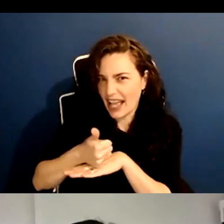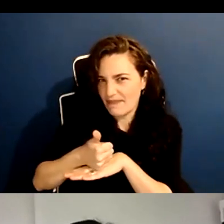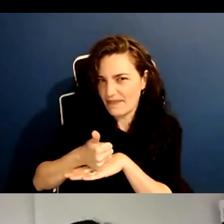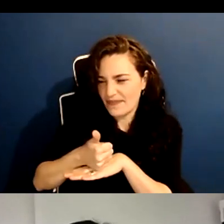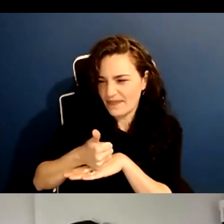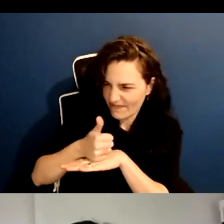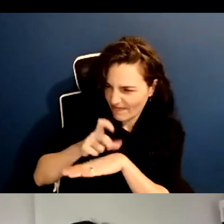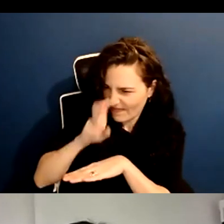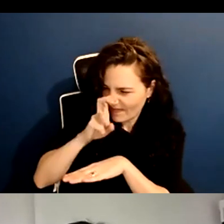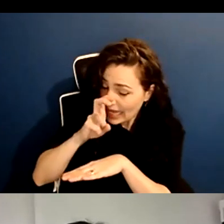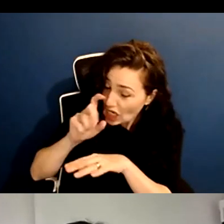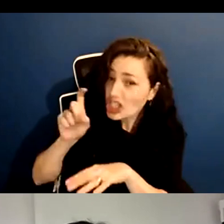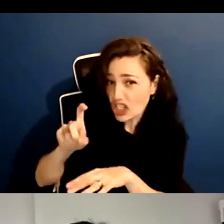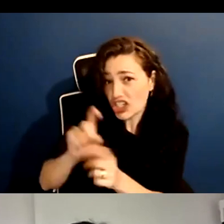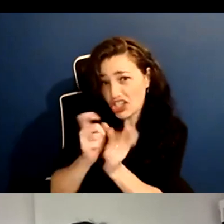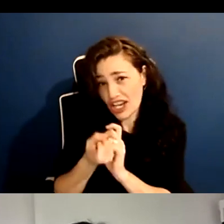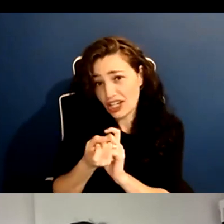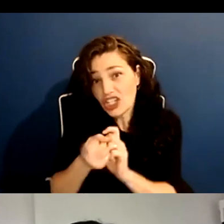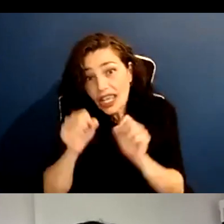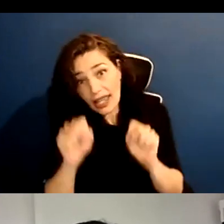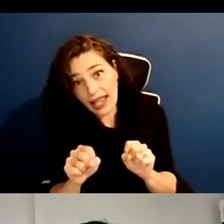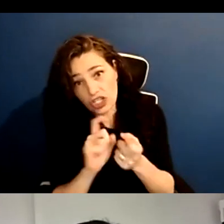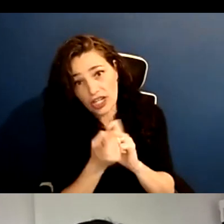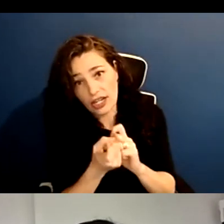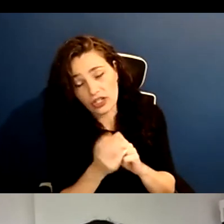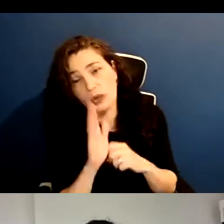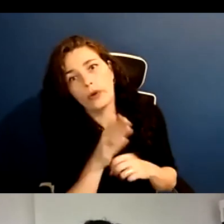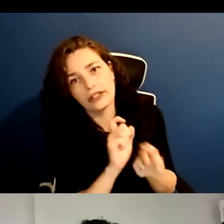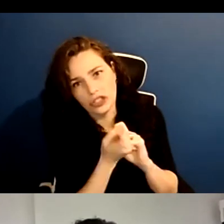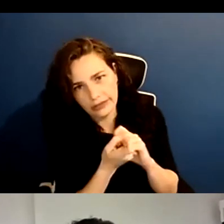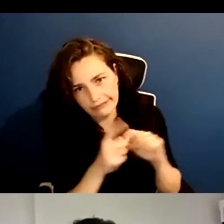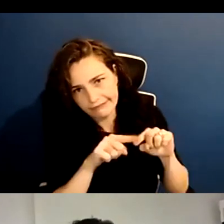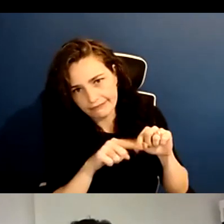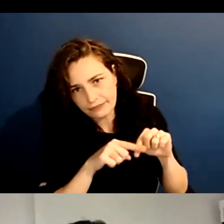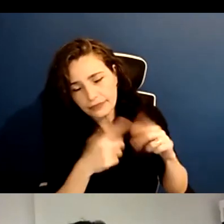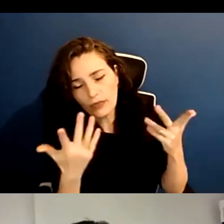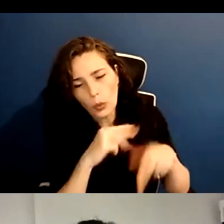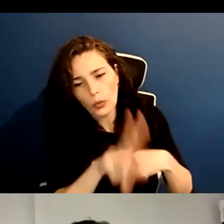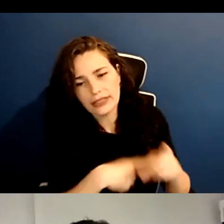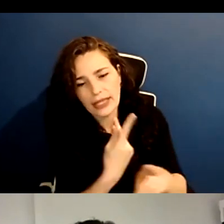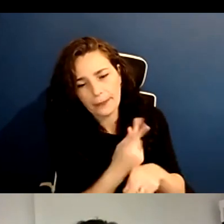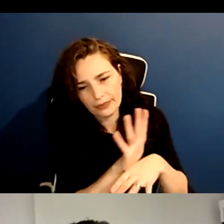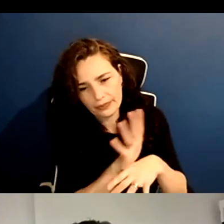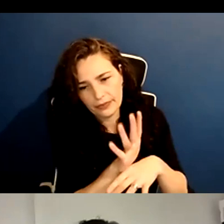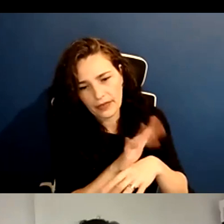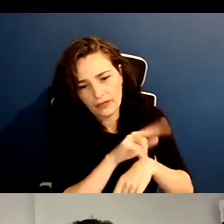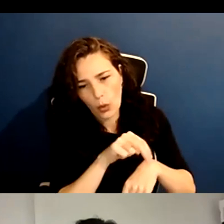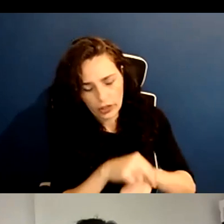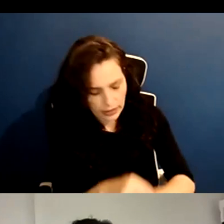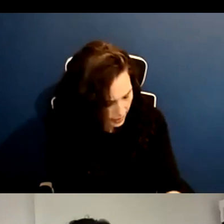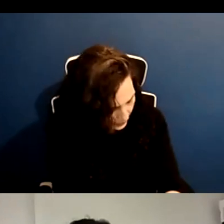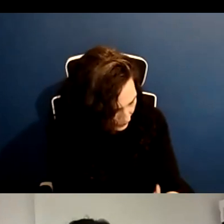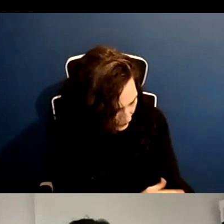change. You know, it depends what type of film you're making, but if it is kind of